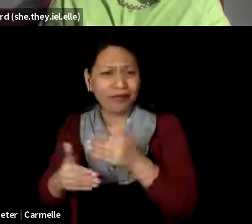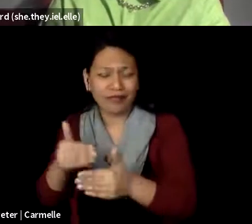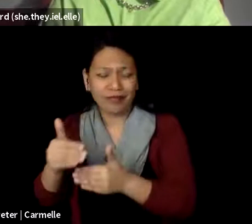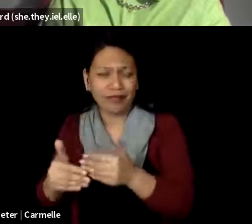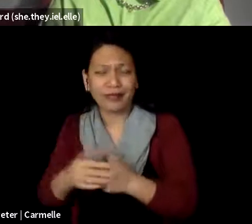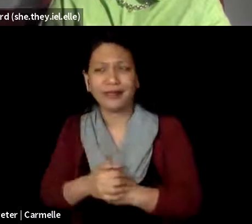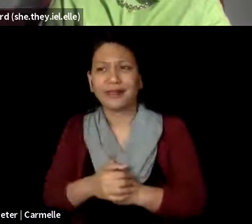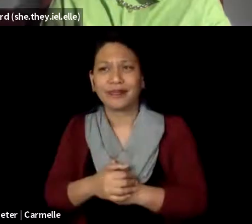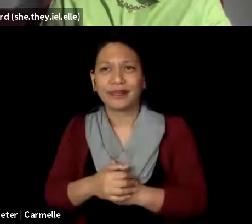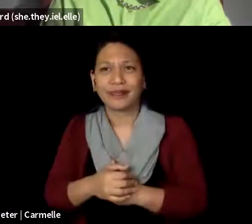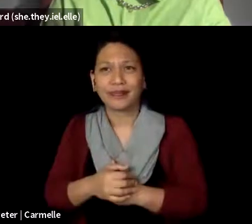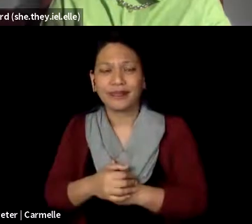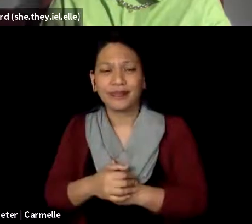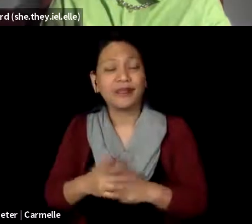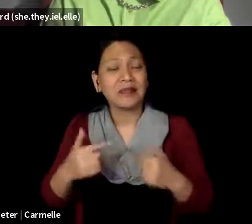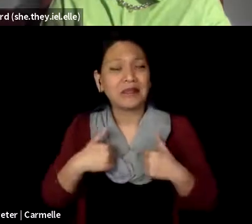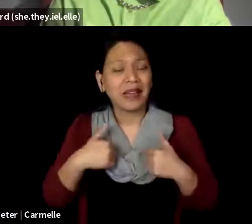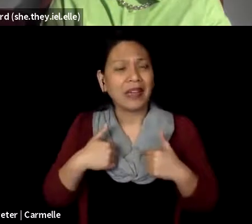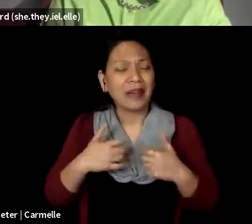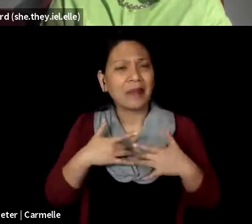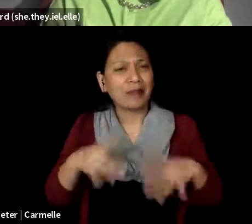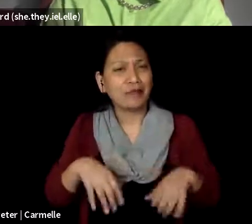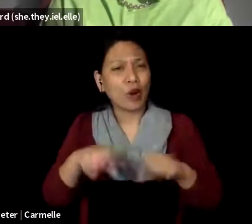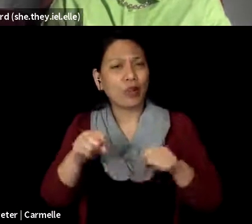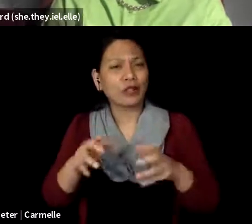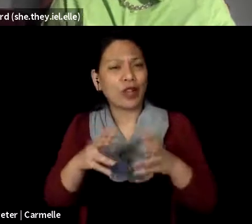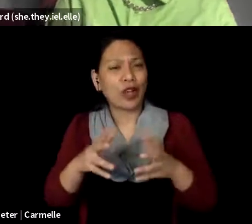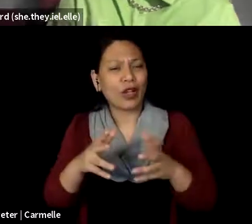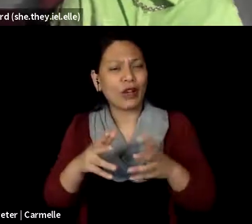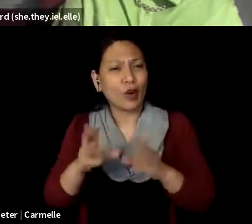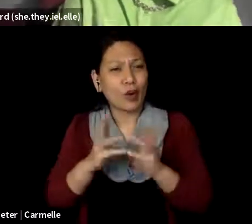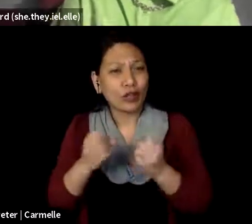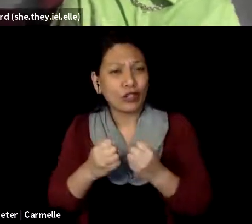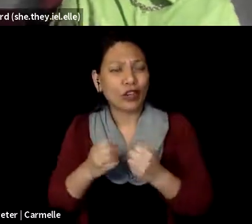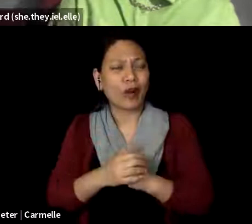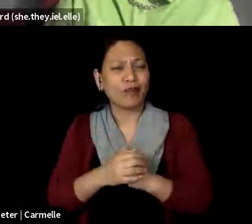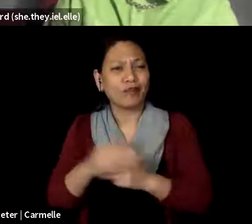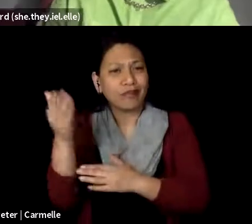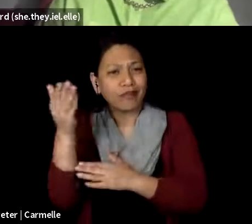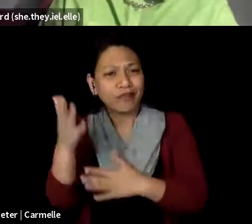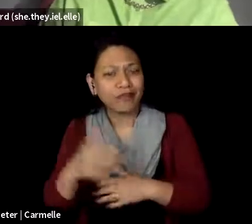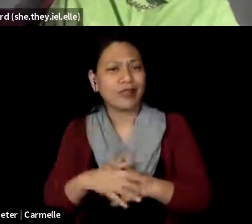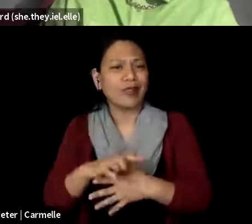the only way that I do a lot of like workshops and facilitations and things like that with high school students. And so